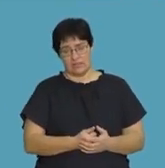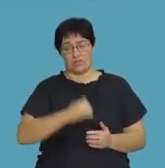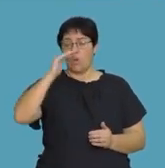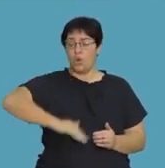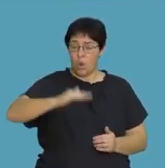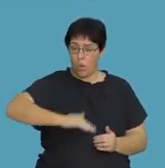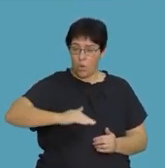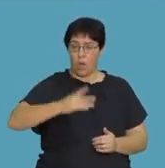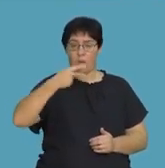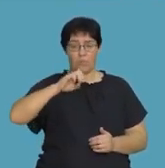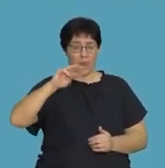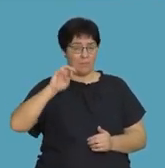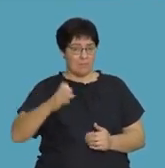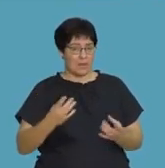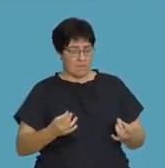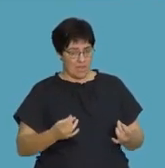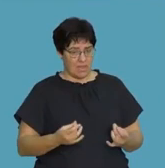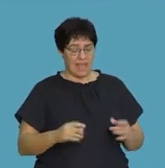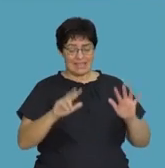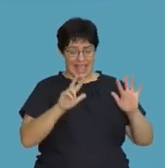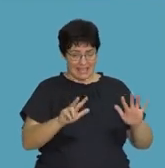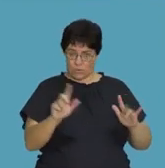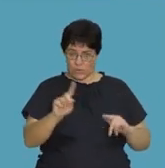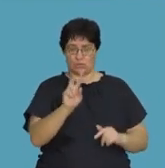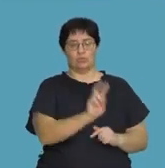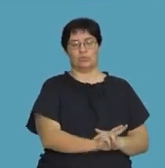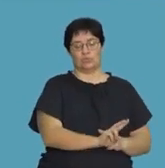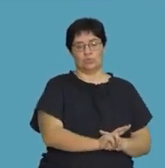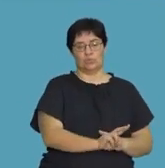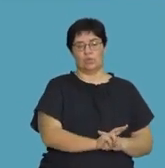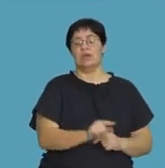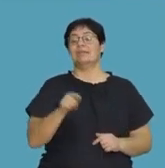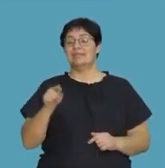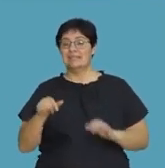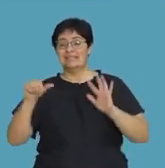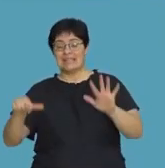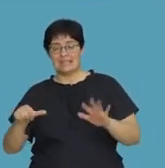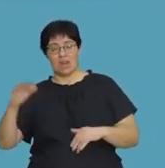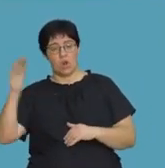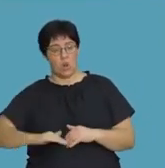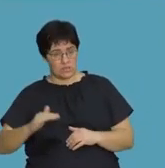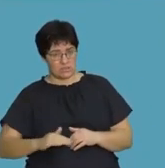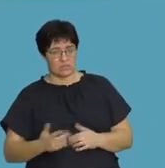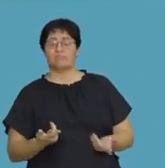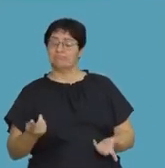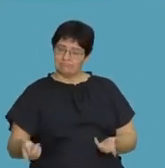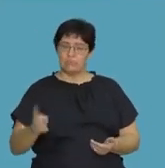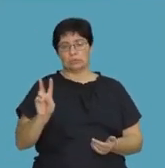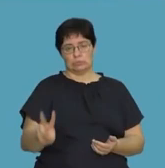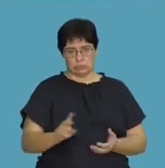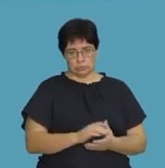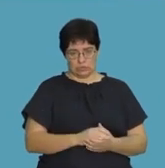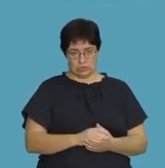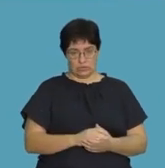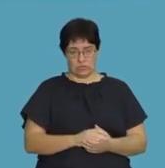So the lowest prime number that 8 has will be 2. The lowest prime number that 16 has will